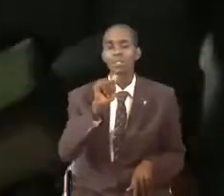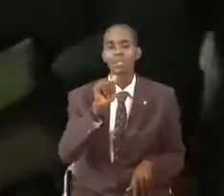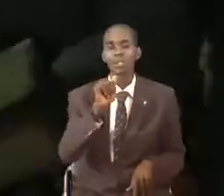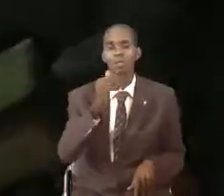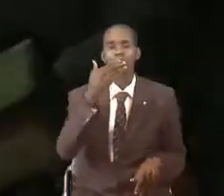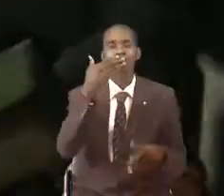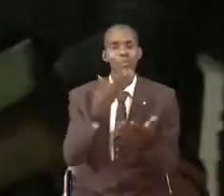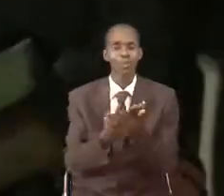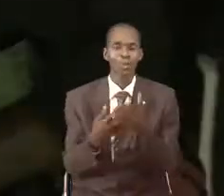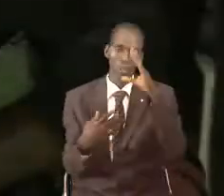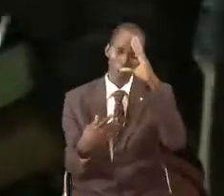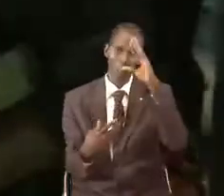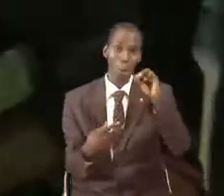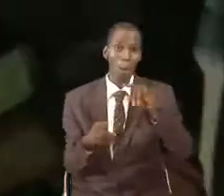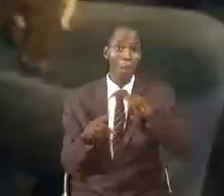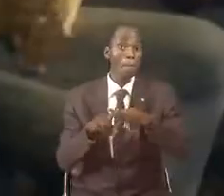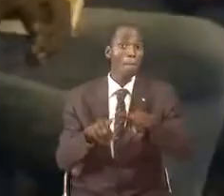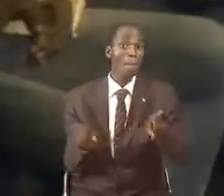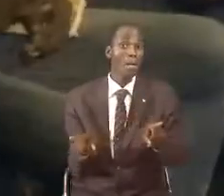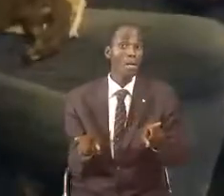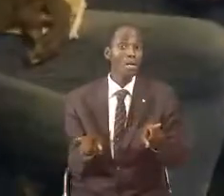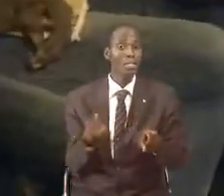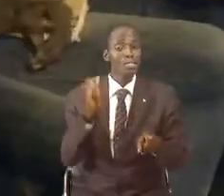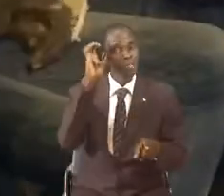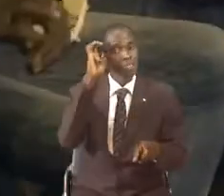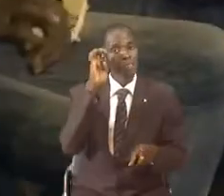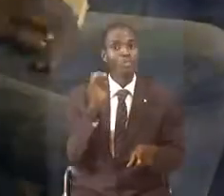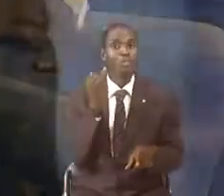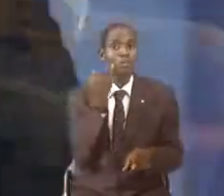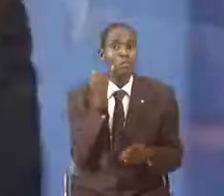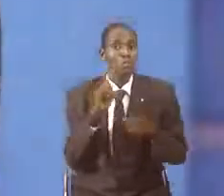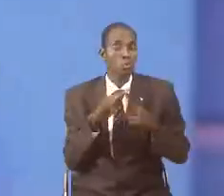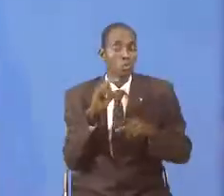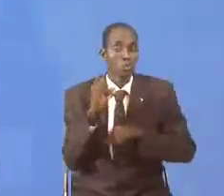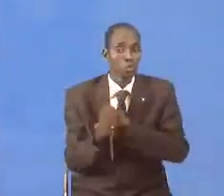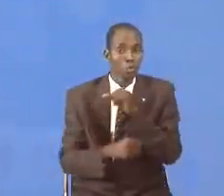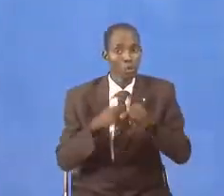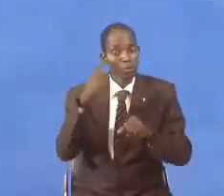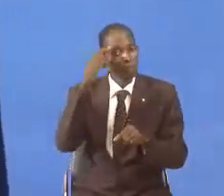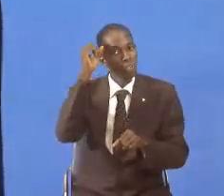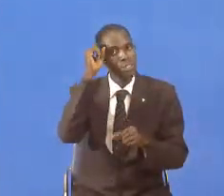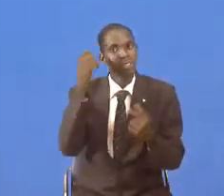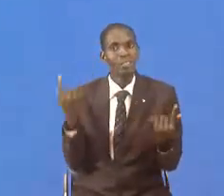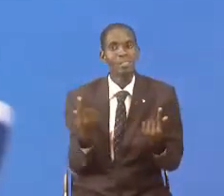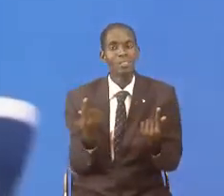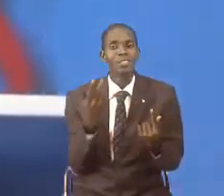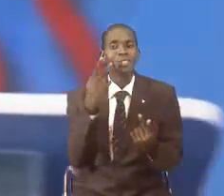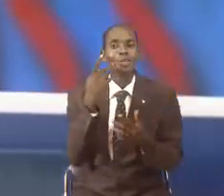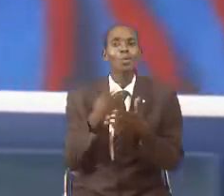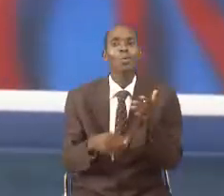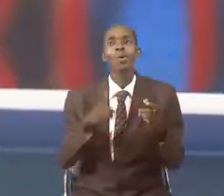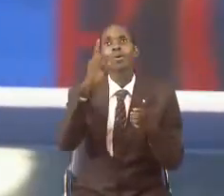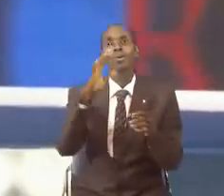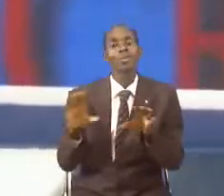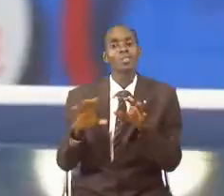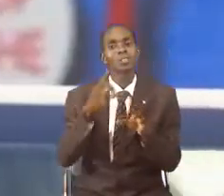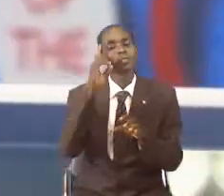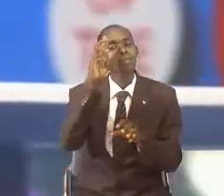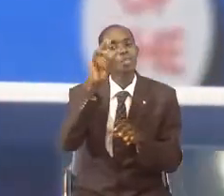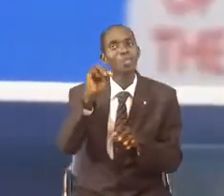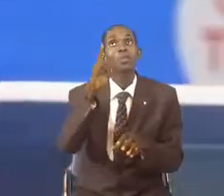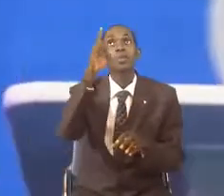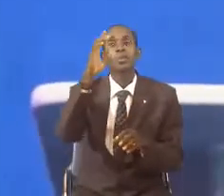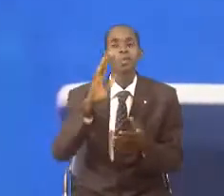The man was not a good man, but instead of suffering for